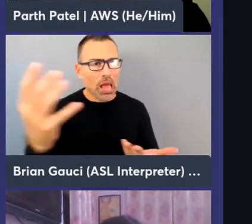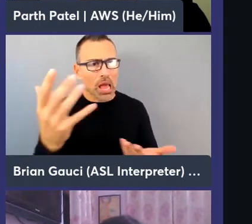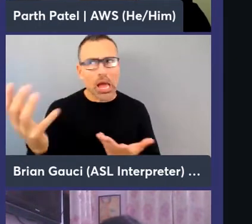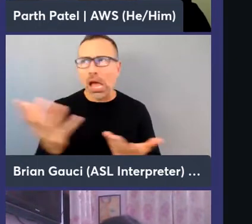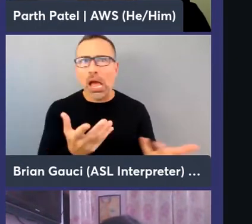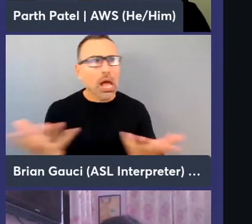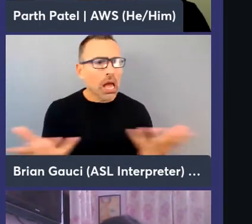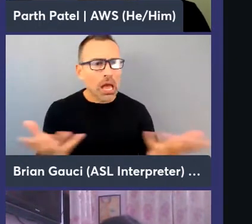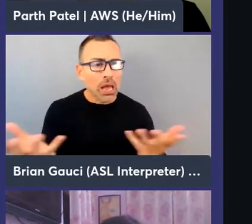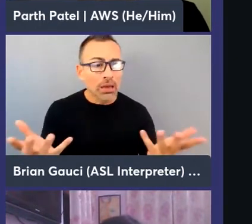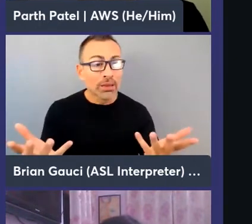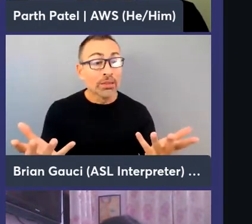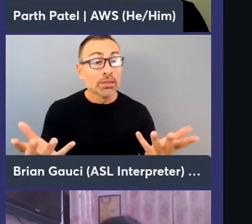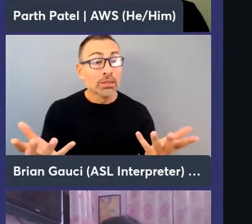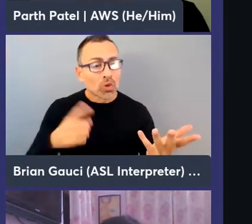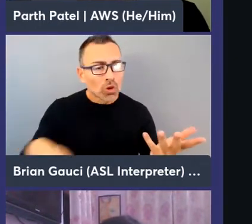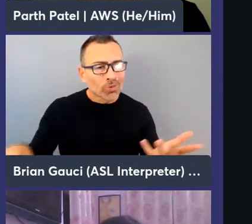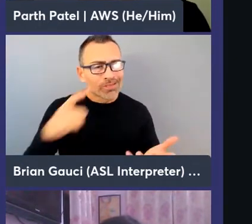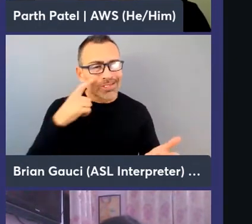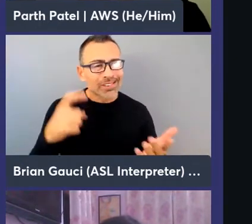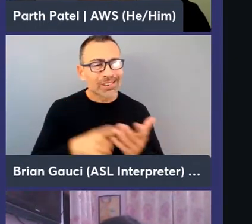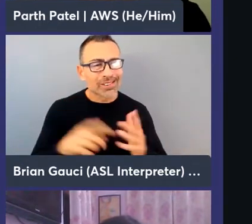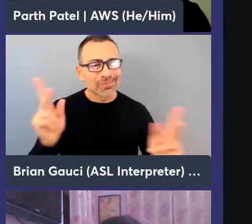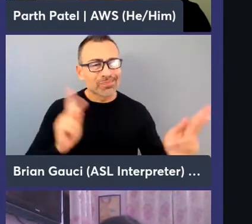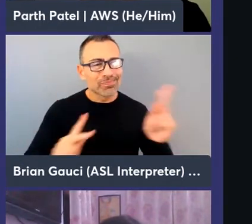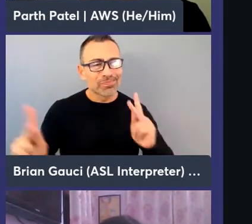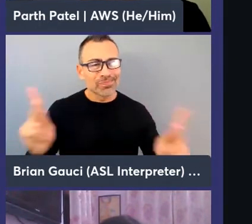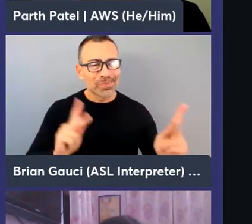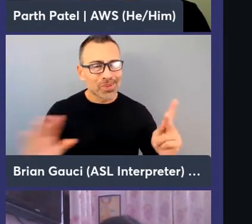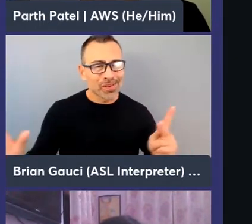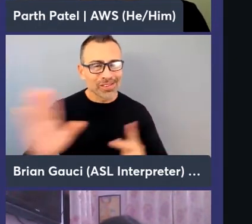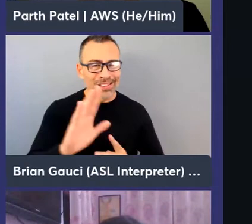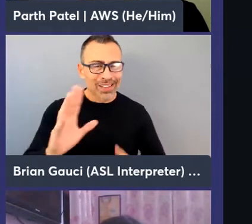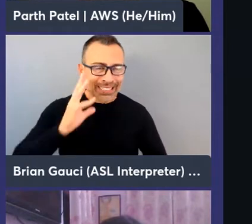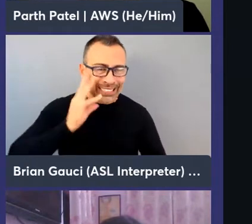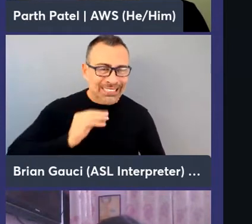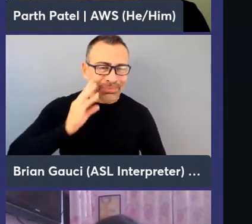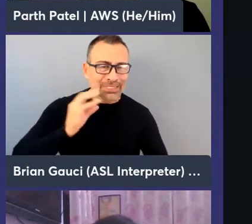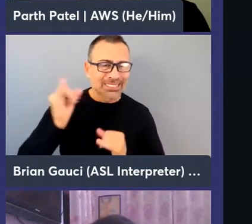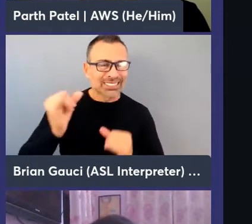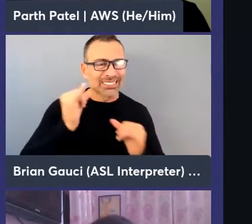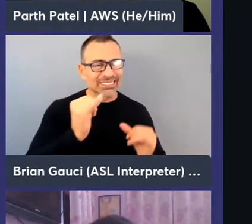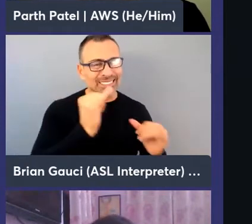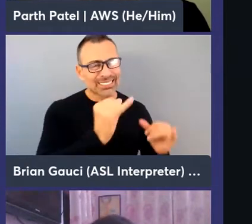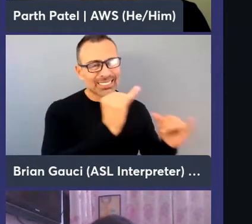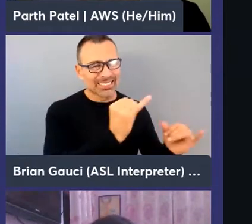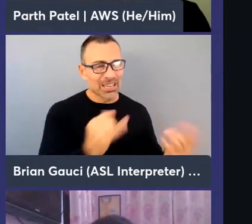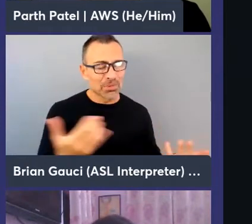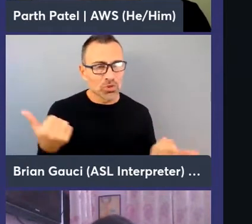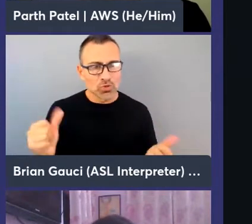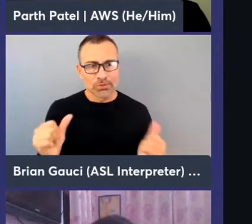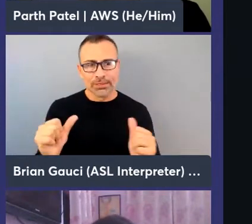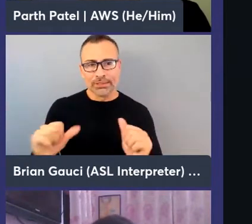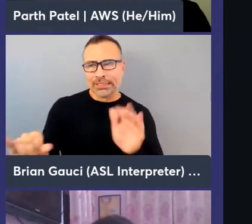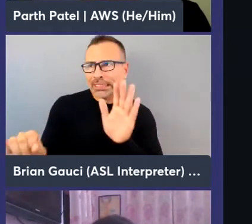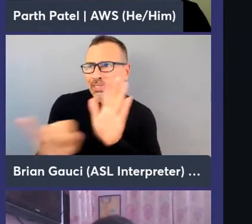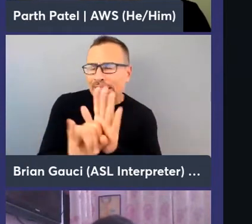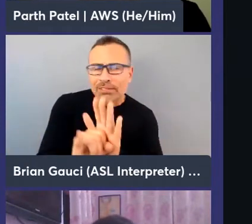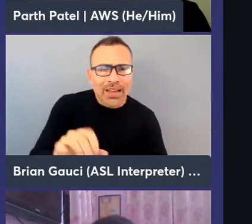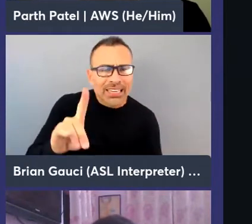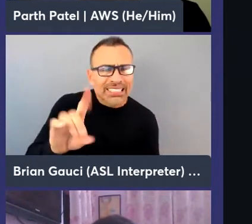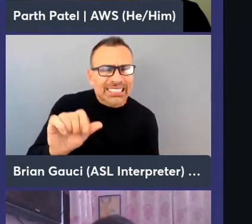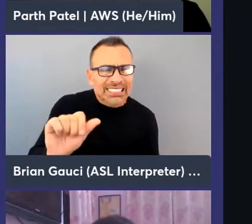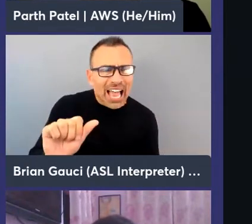everybody facing the same problem. 80% of time is just trying to identify where is the right data,